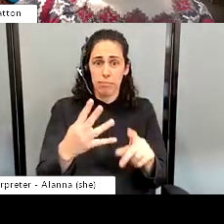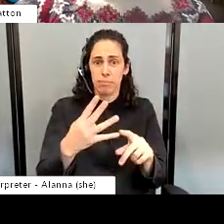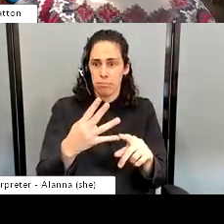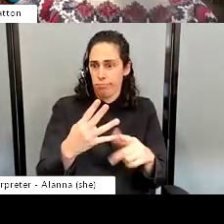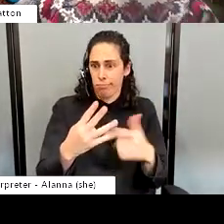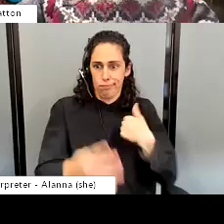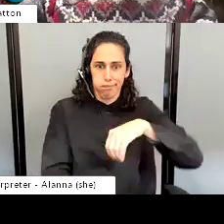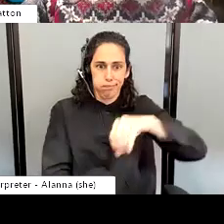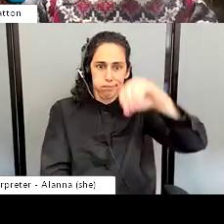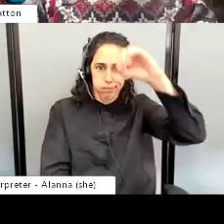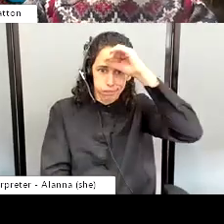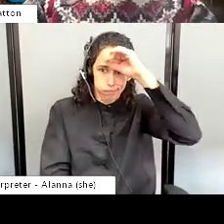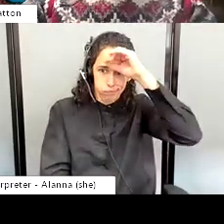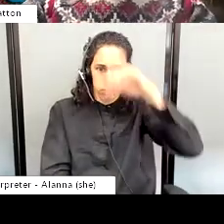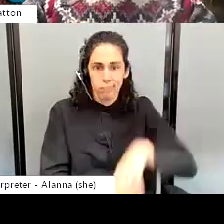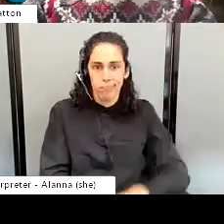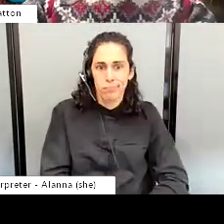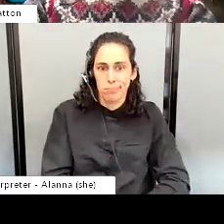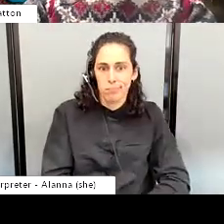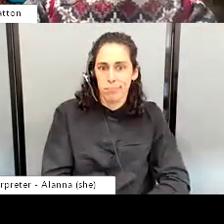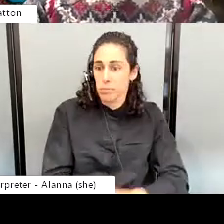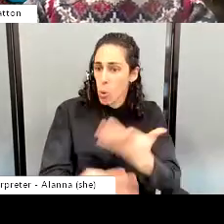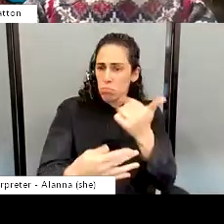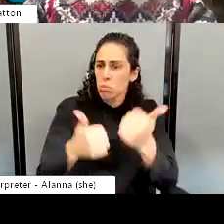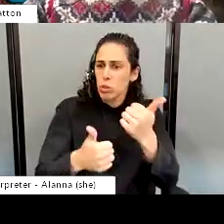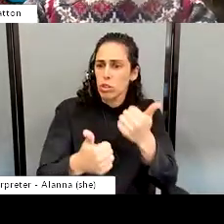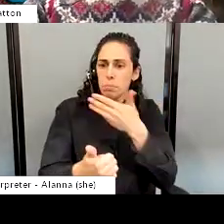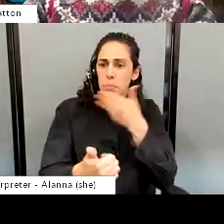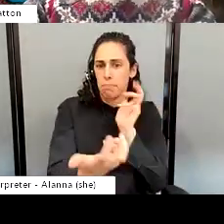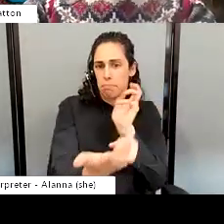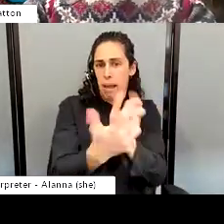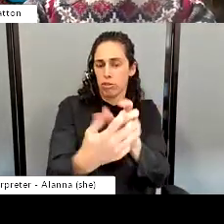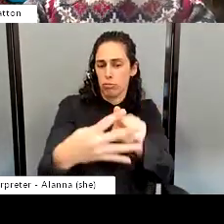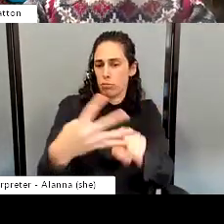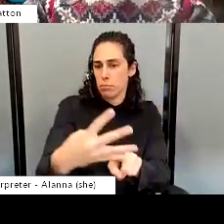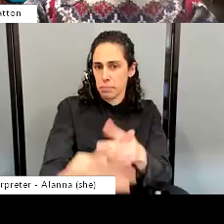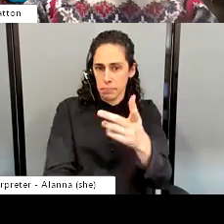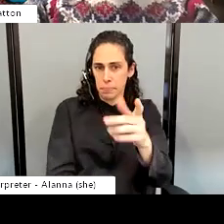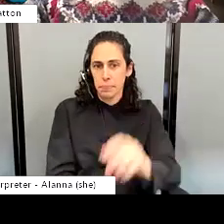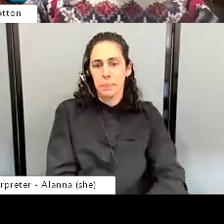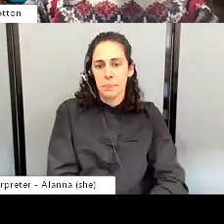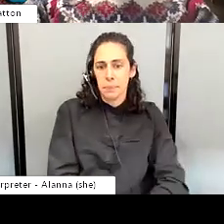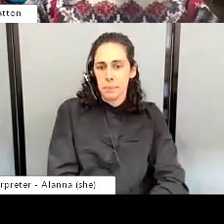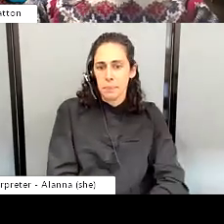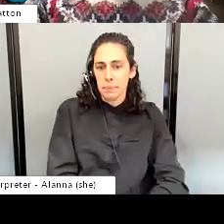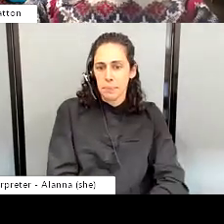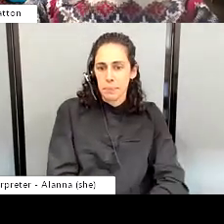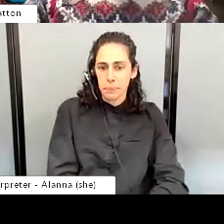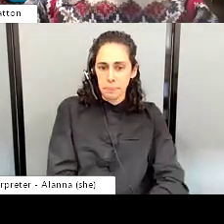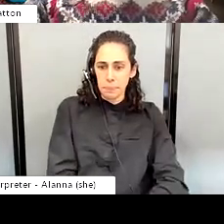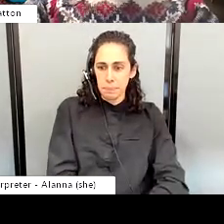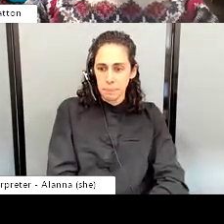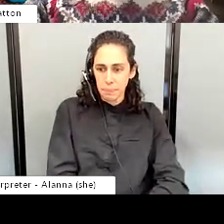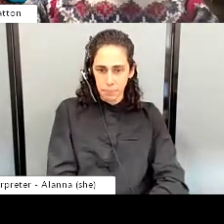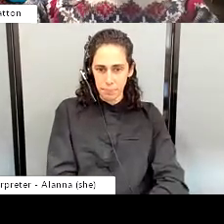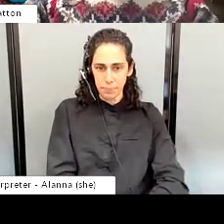select what fits your experience. And my friend, who's helping here will be watching, and